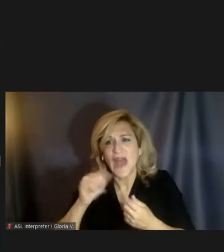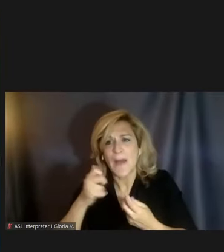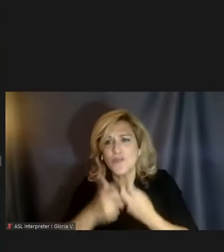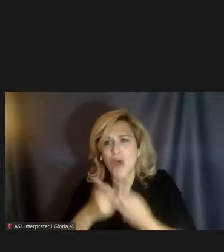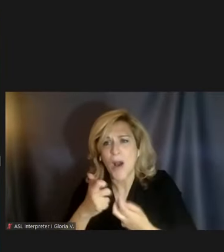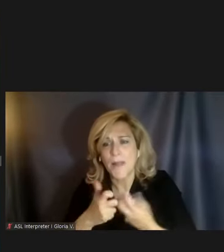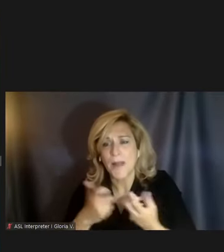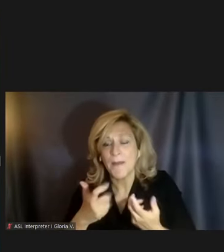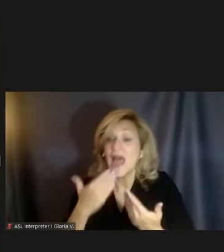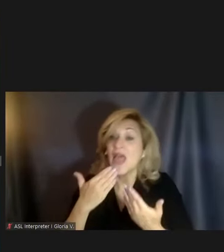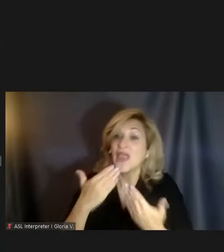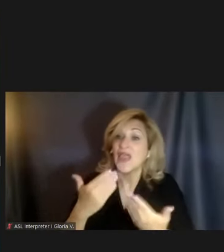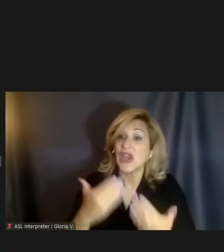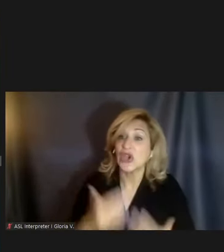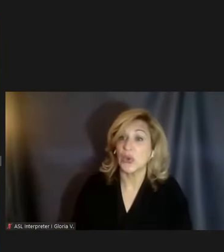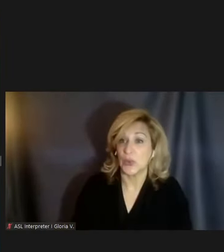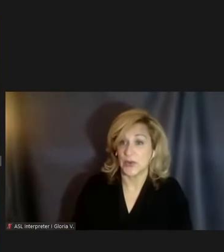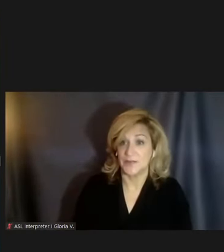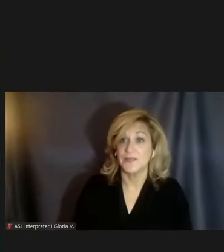Thank you.